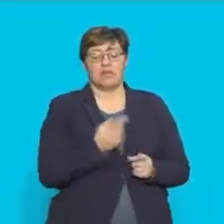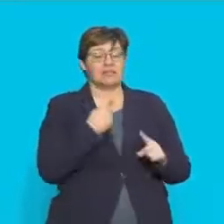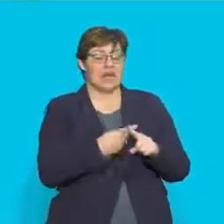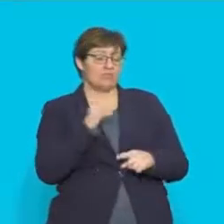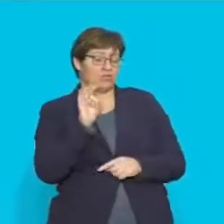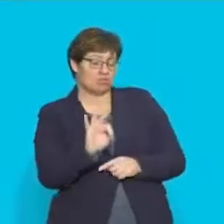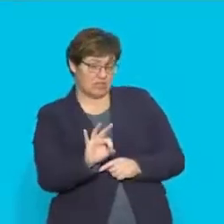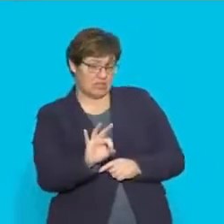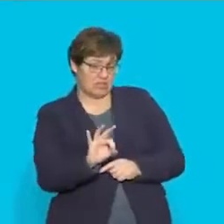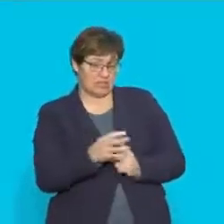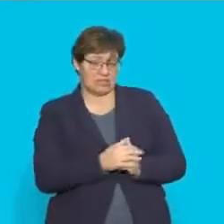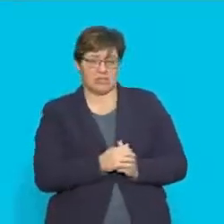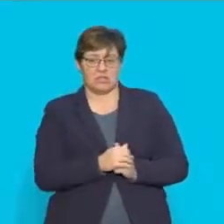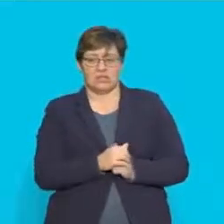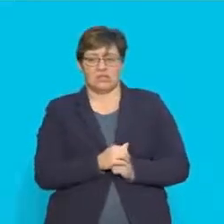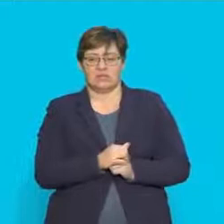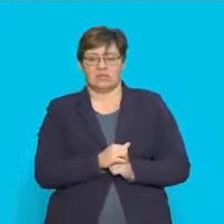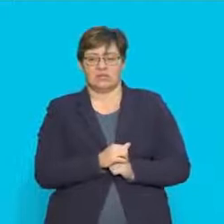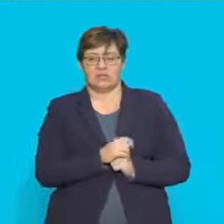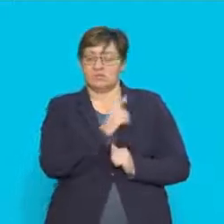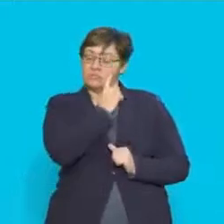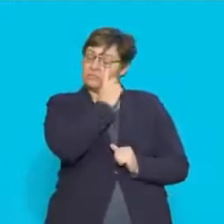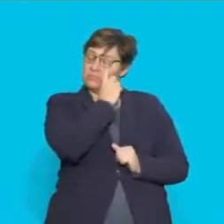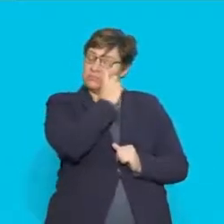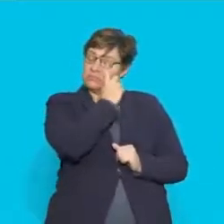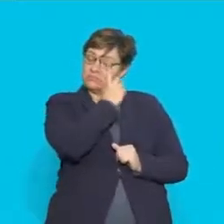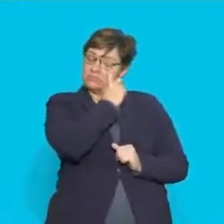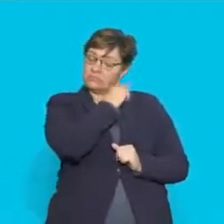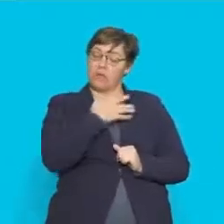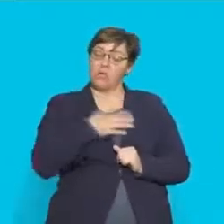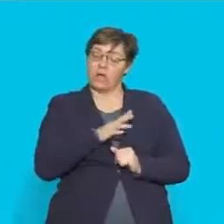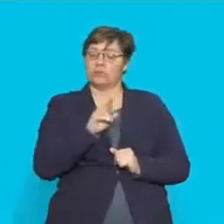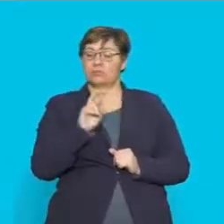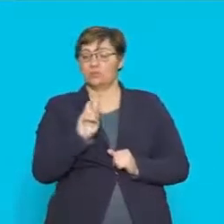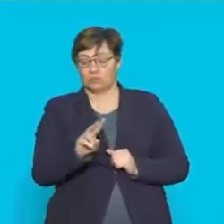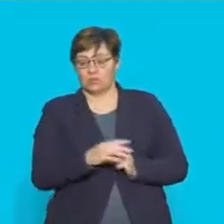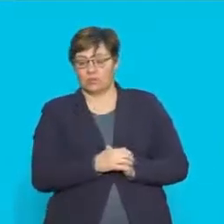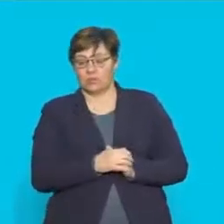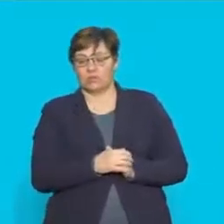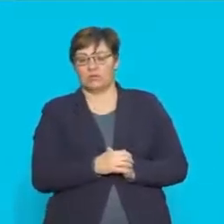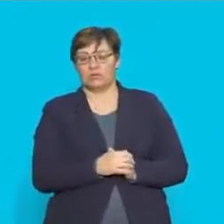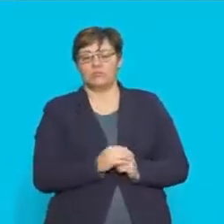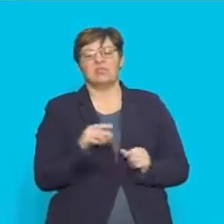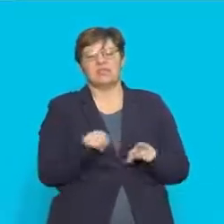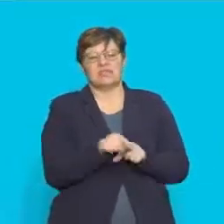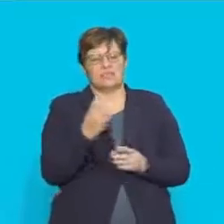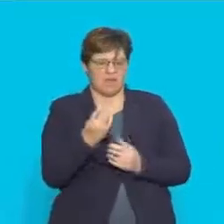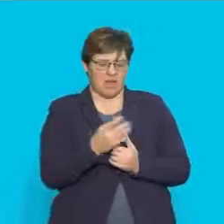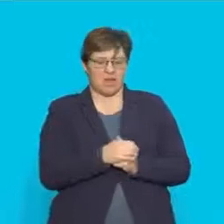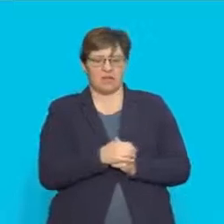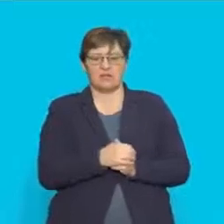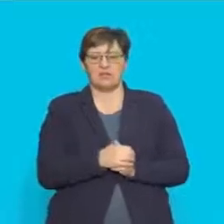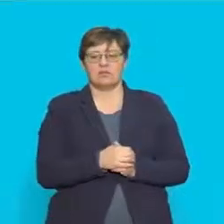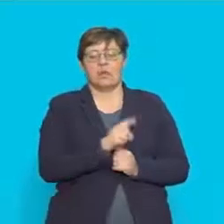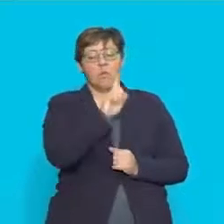3, right? Or let me not use 3, let me use 2, because I want to make a point with the same number, which is 2. I